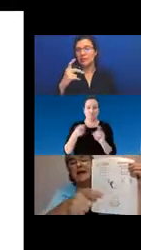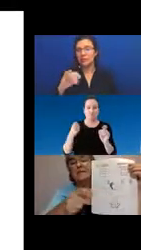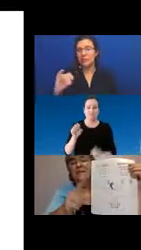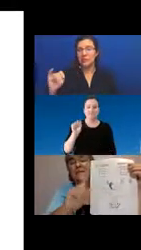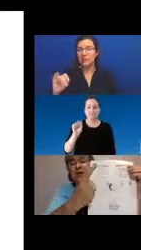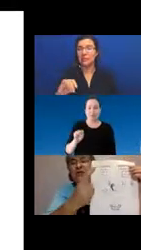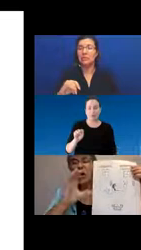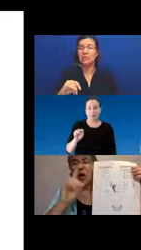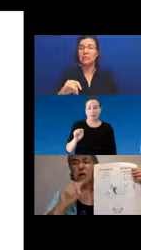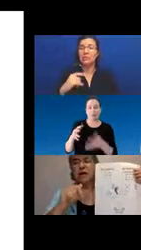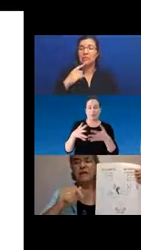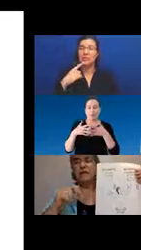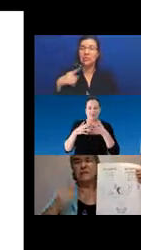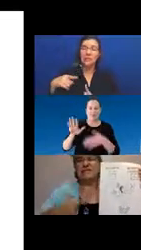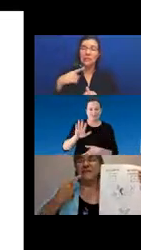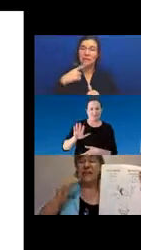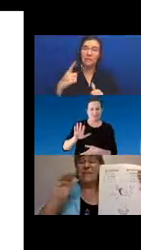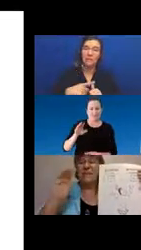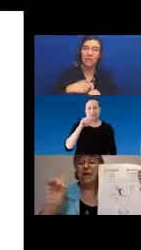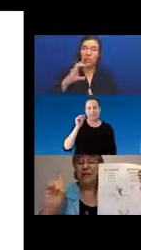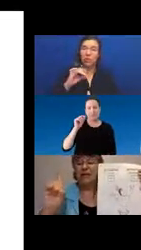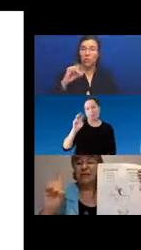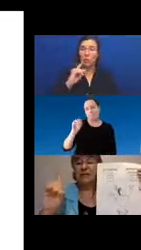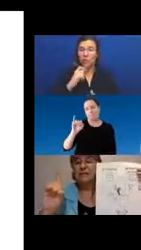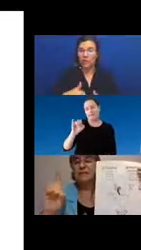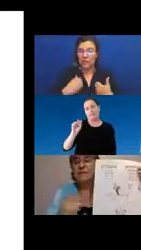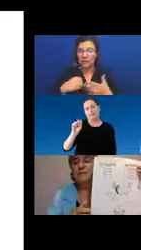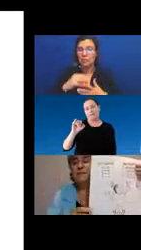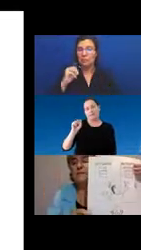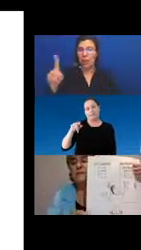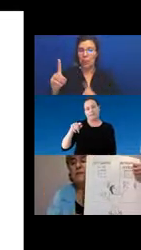The first Coda was living in Maryland.